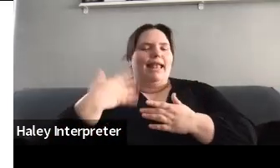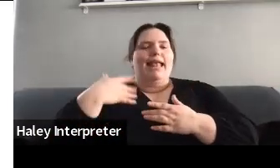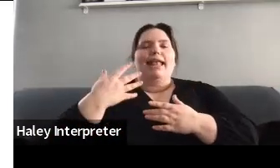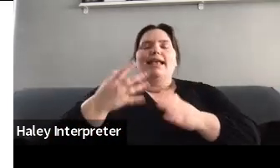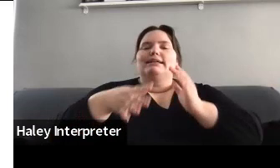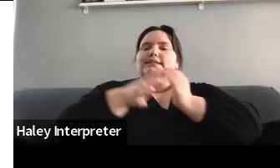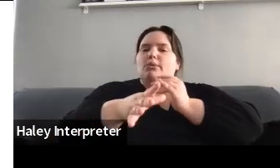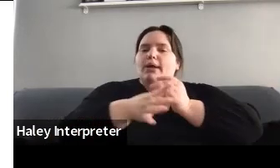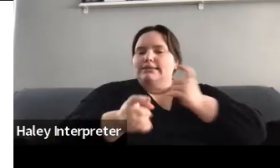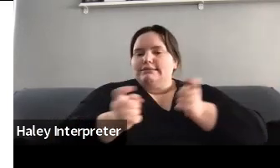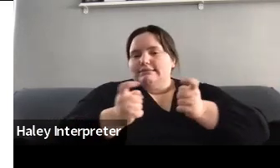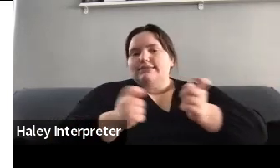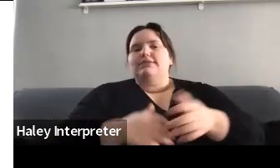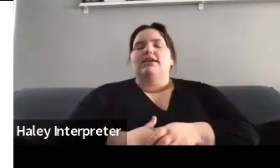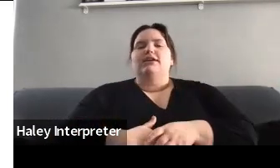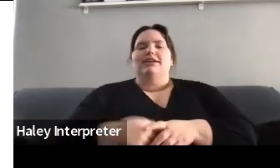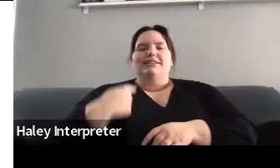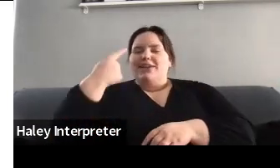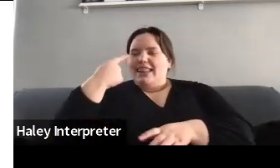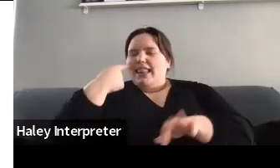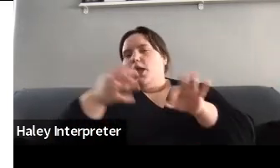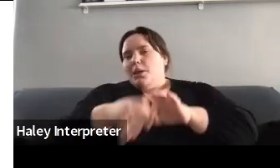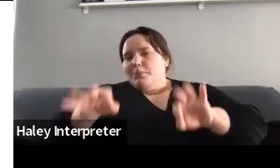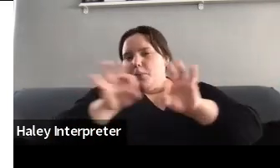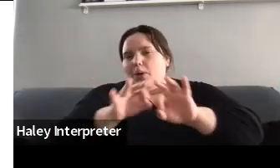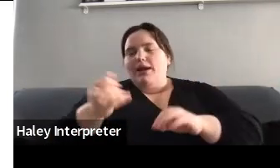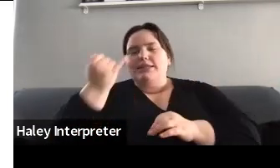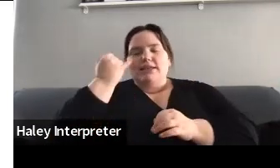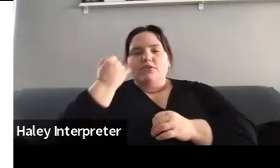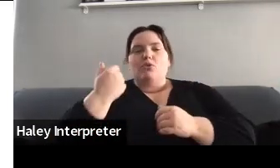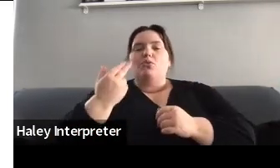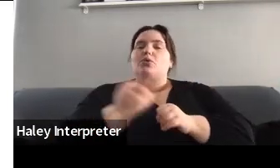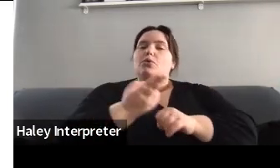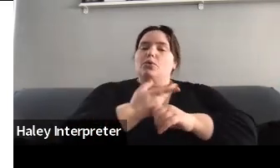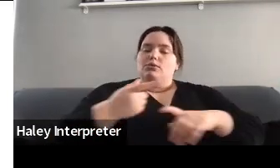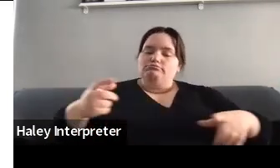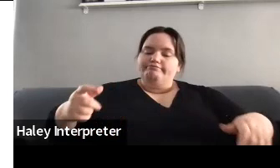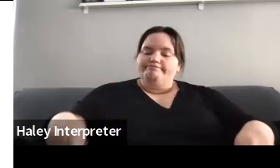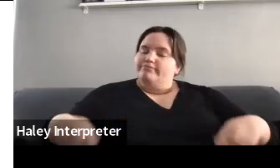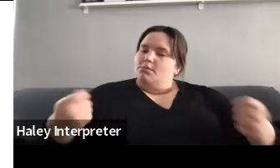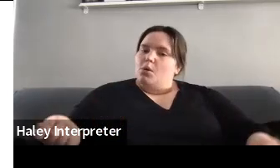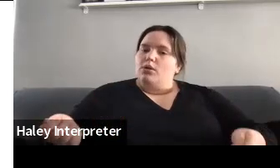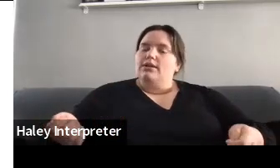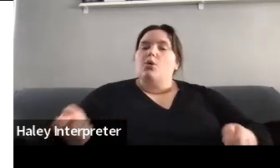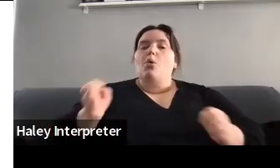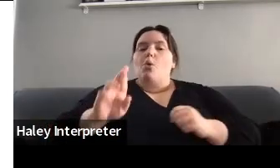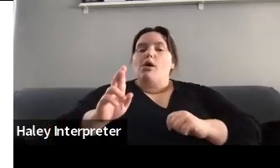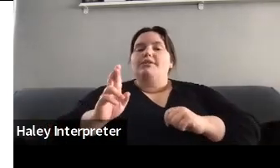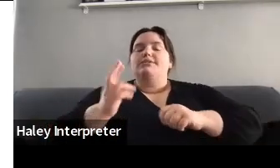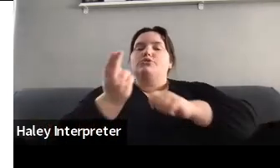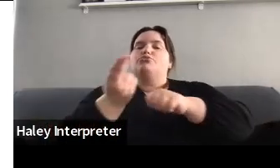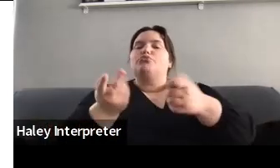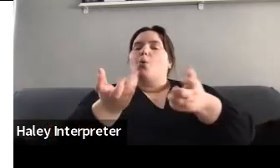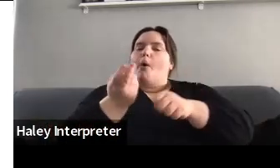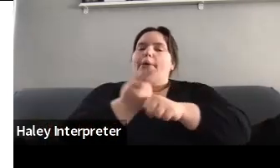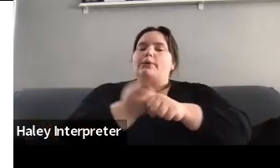it's important, especially if you use a mobility device, you're looking to use some sort of assistive technology to help you with